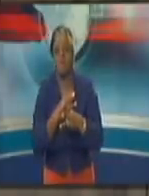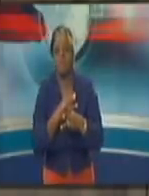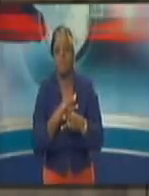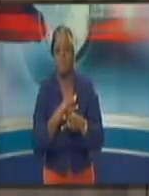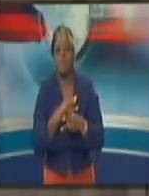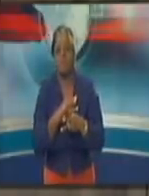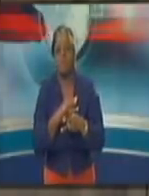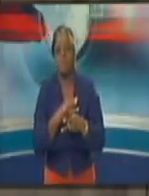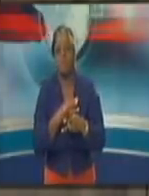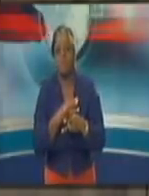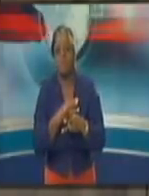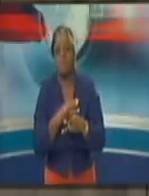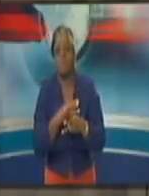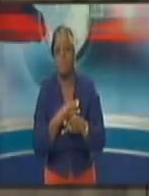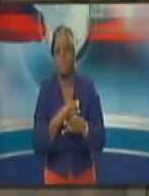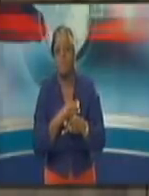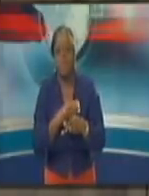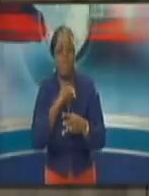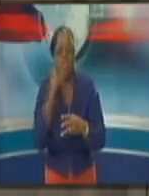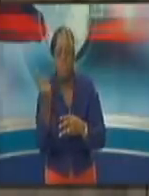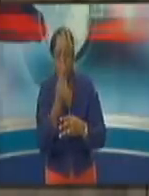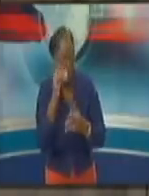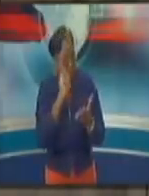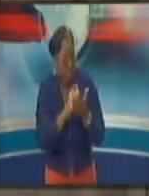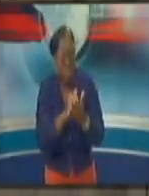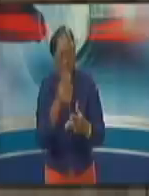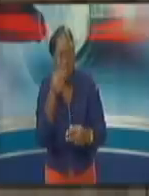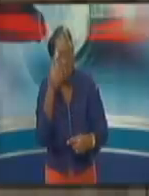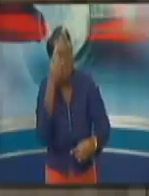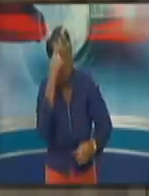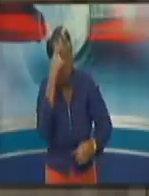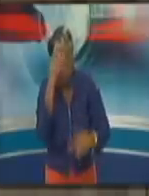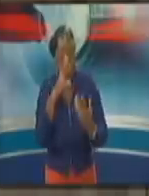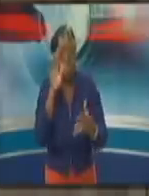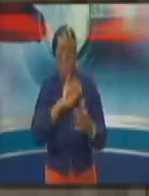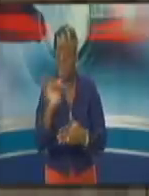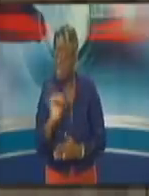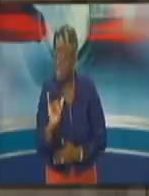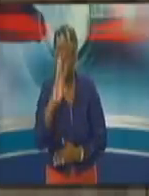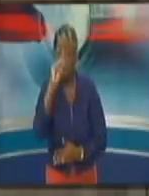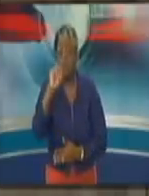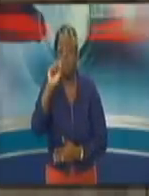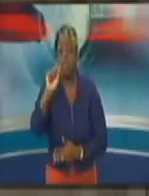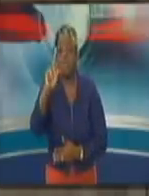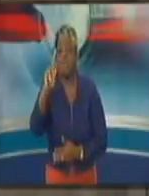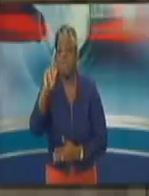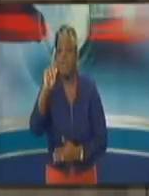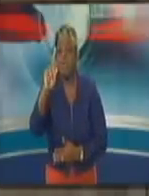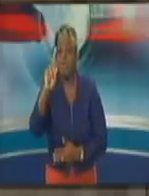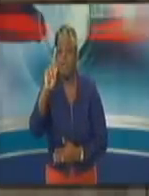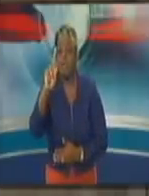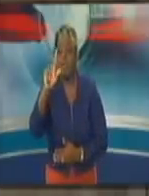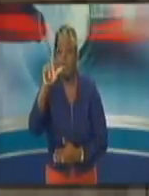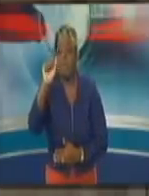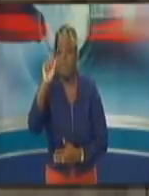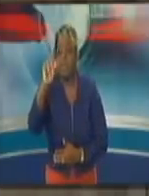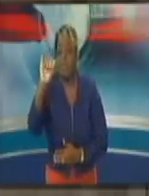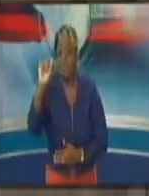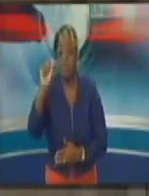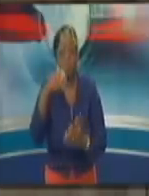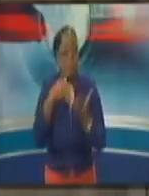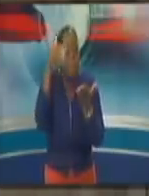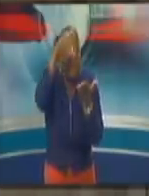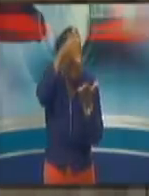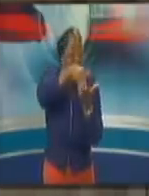particular virus. There are some other parasites, for example, malaria, that you have resurgence of a particular illness. So,